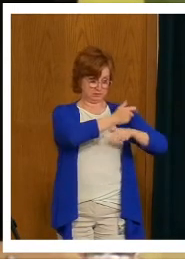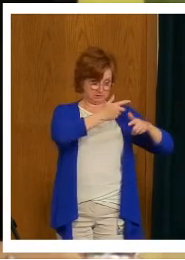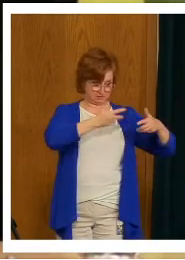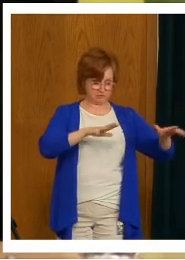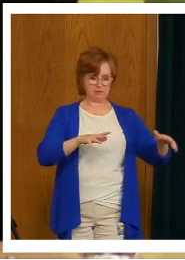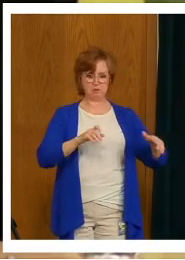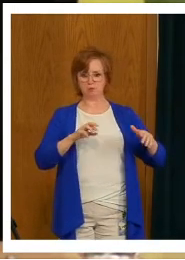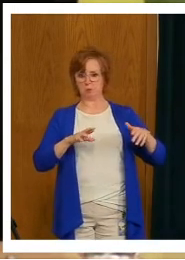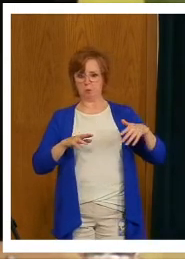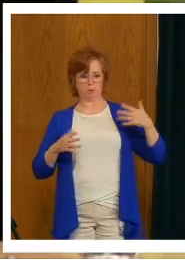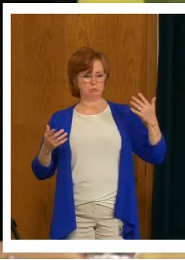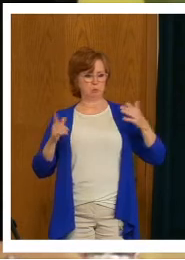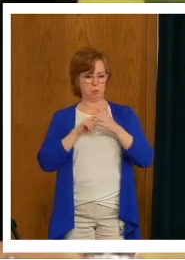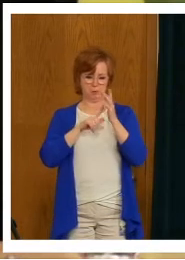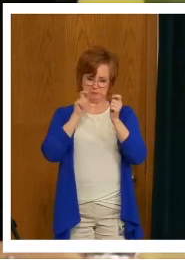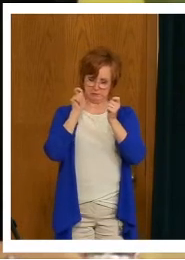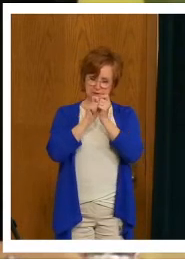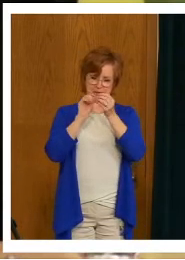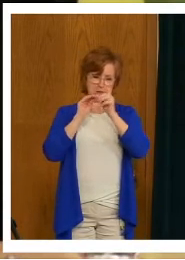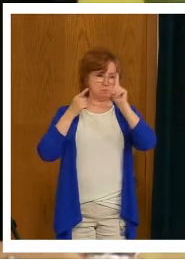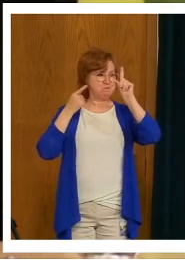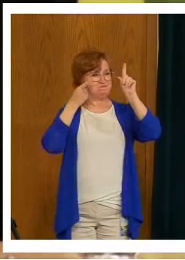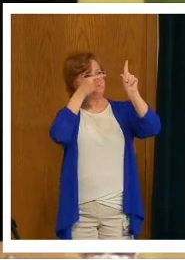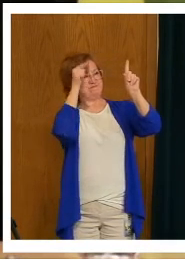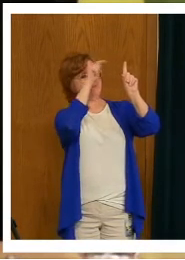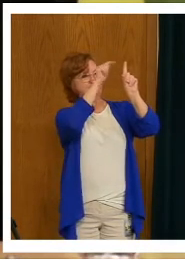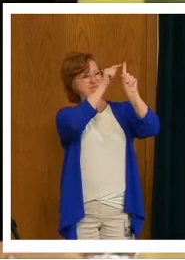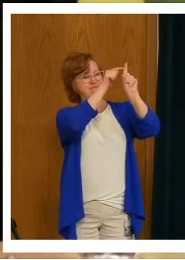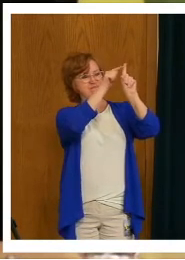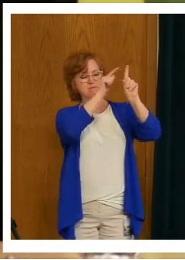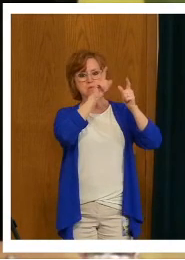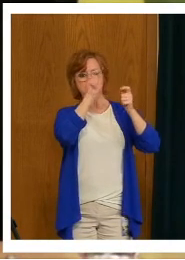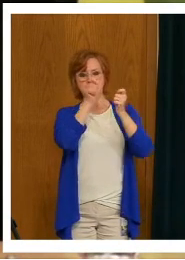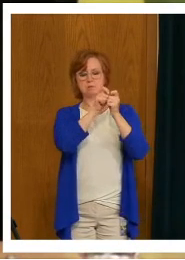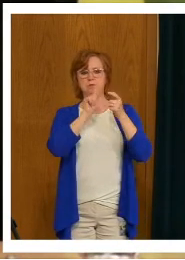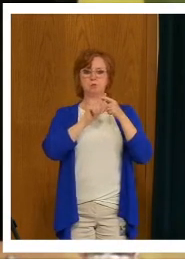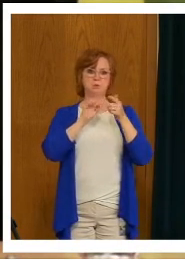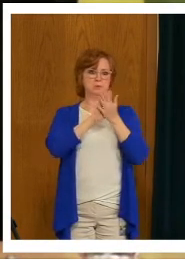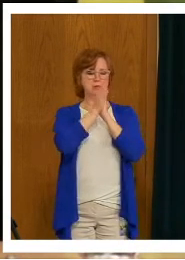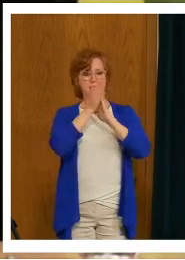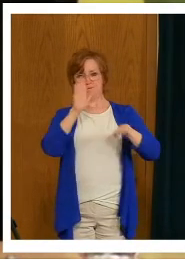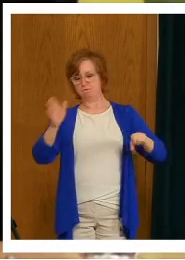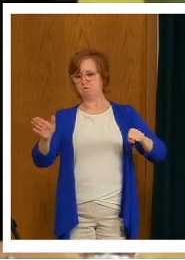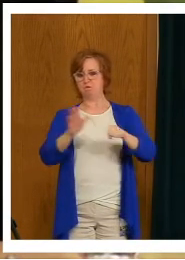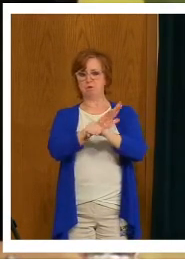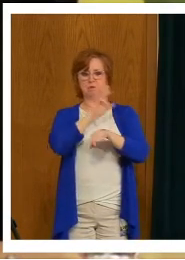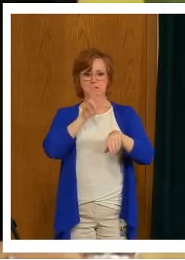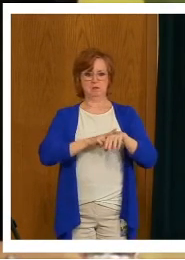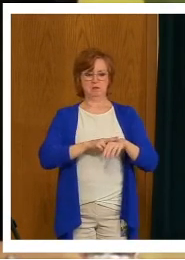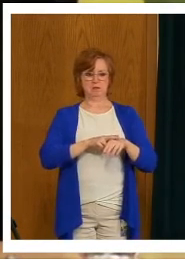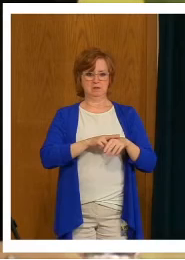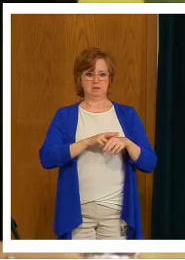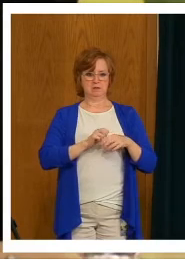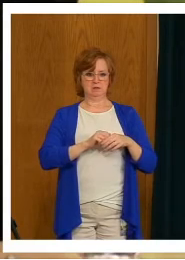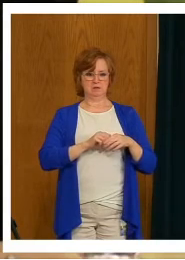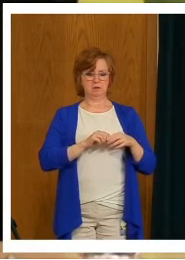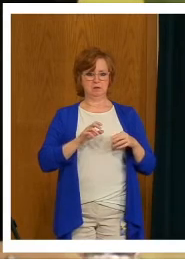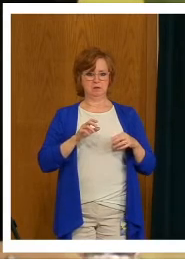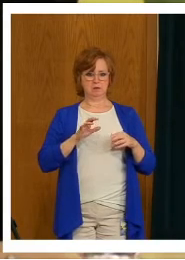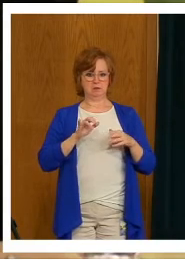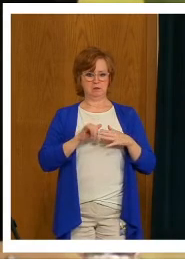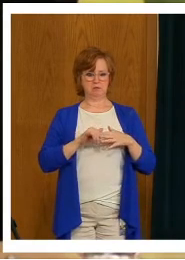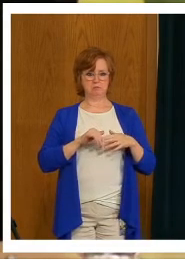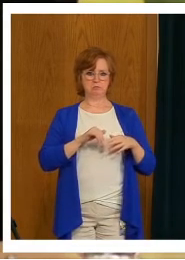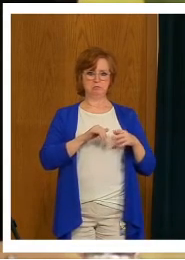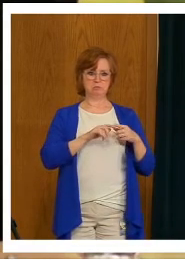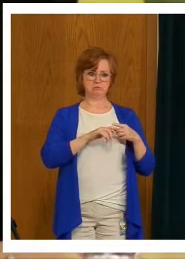some other number? Is there a set number that you could put on a set return to normalcy, or is that too far down the road? No, 70%